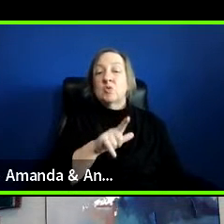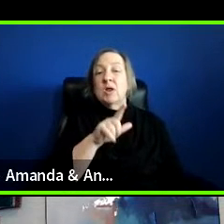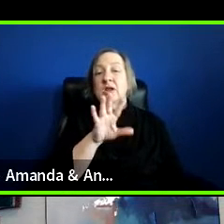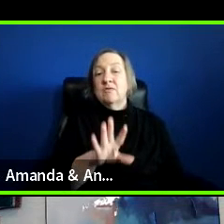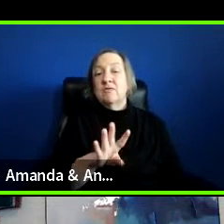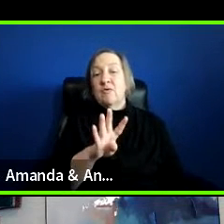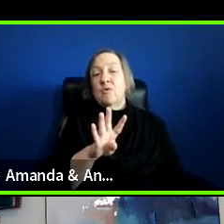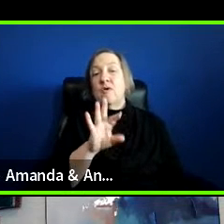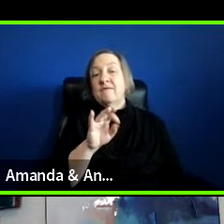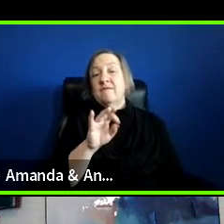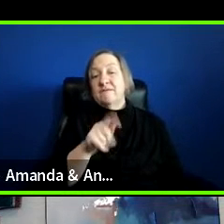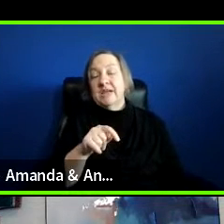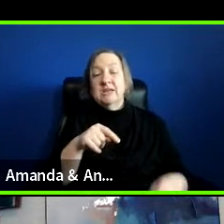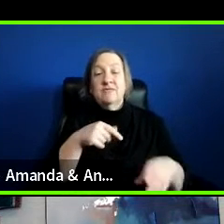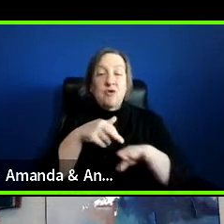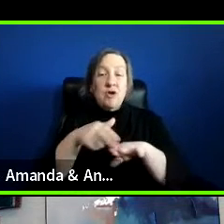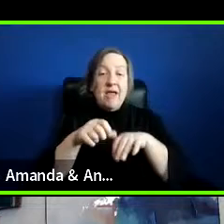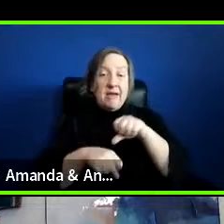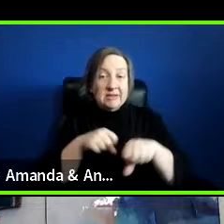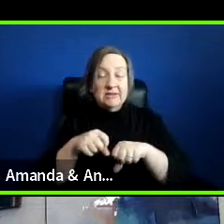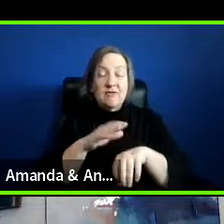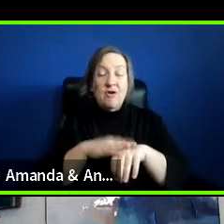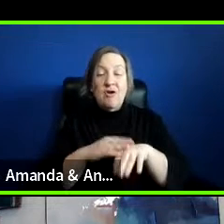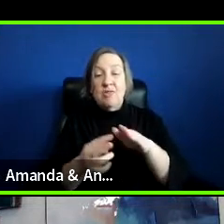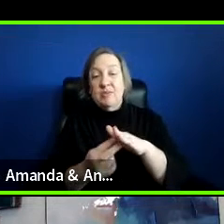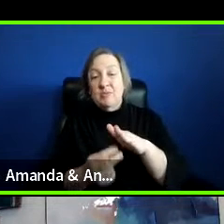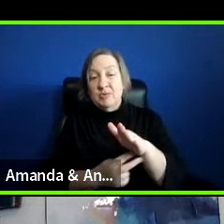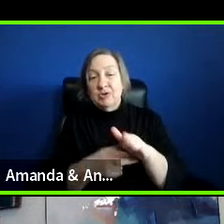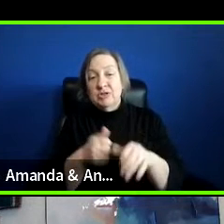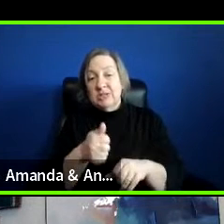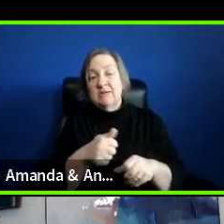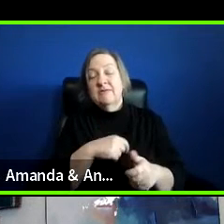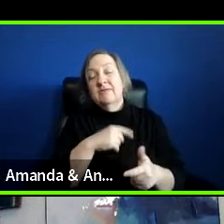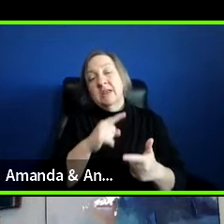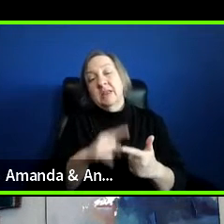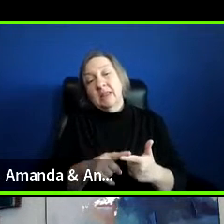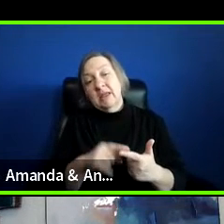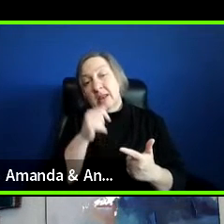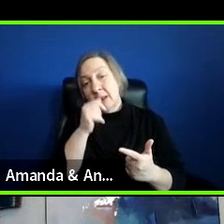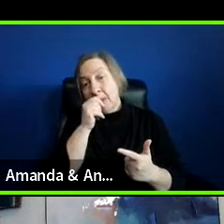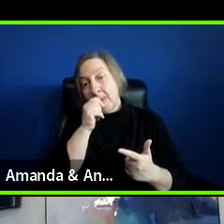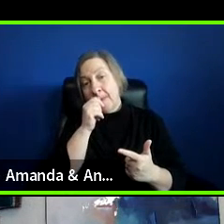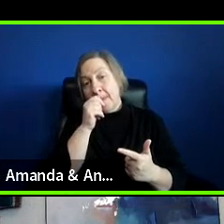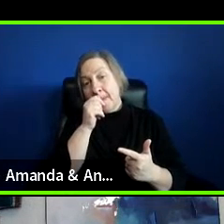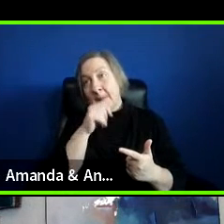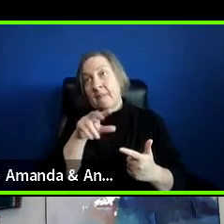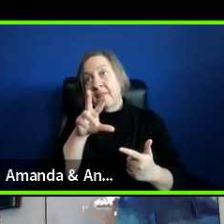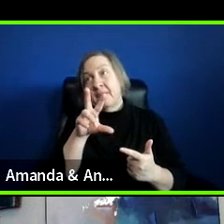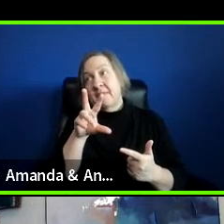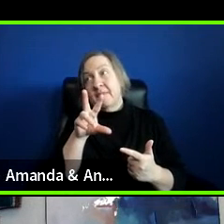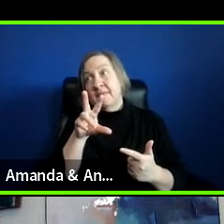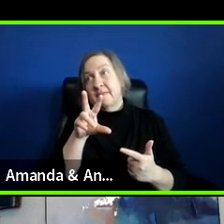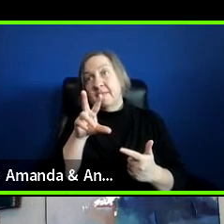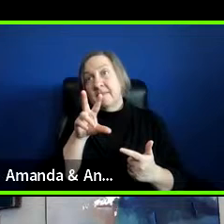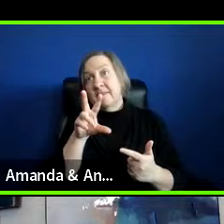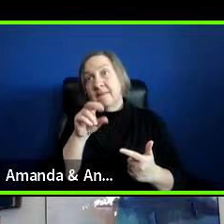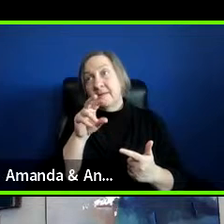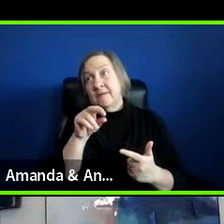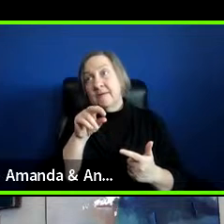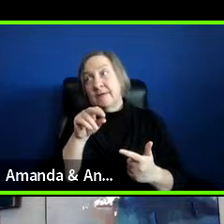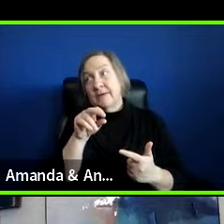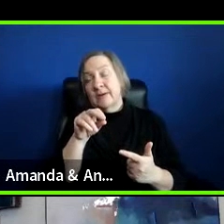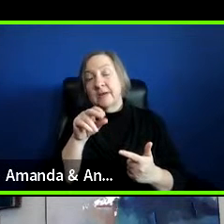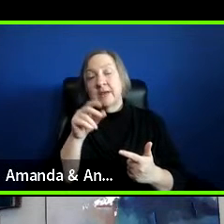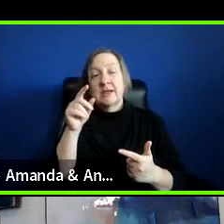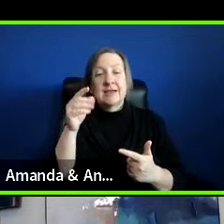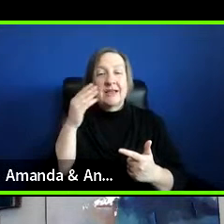on the bridge itself. And then we have 30, I know I have